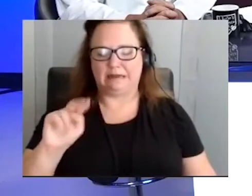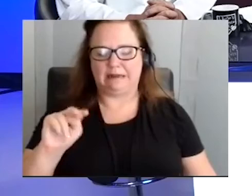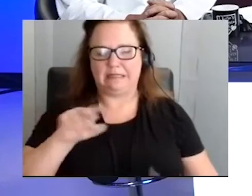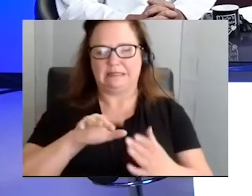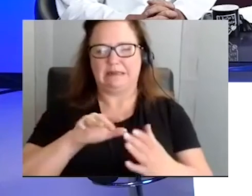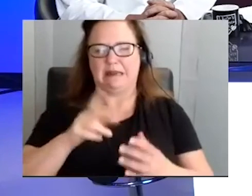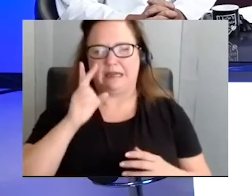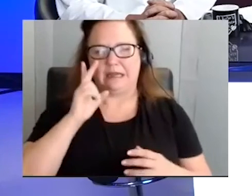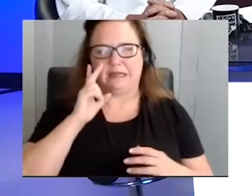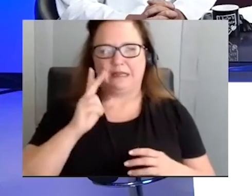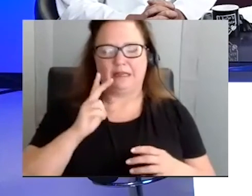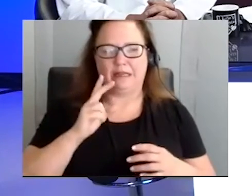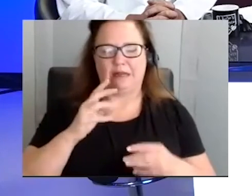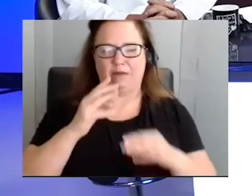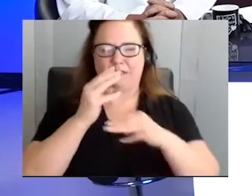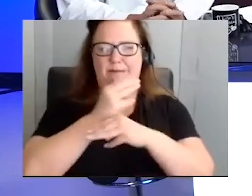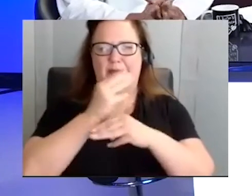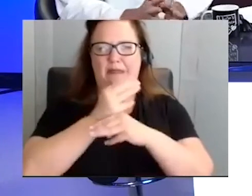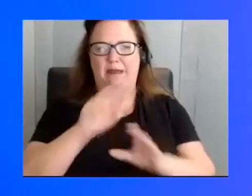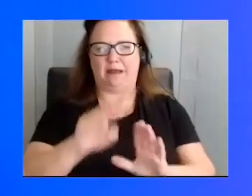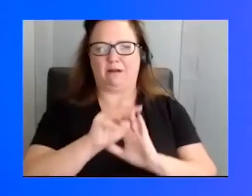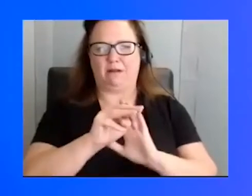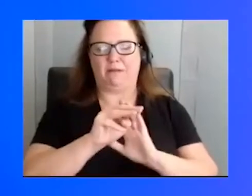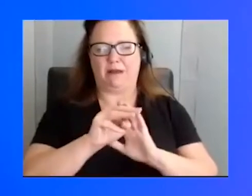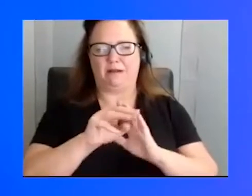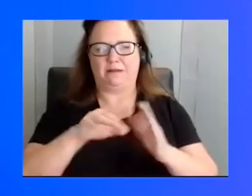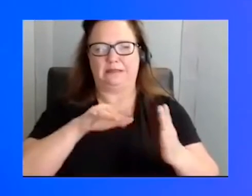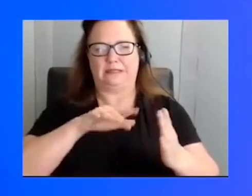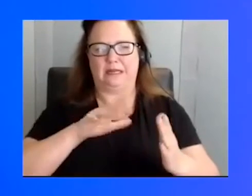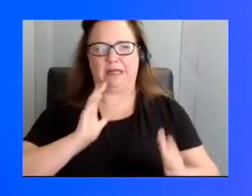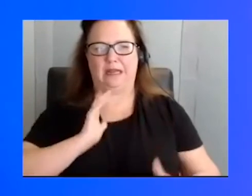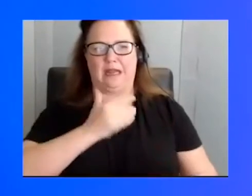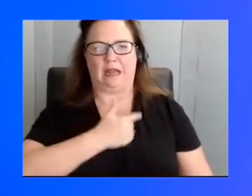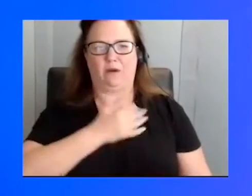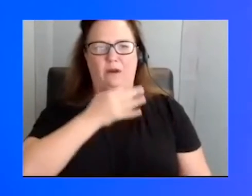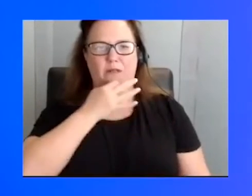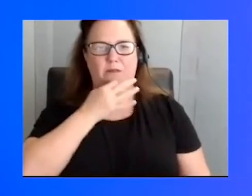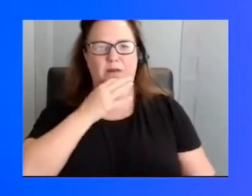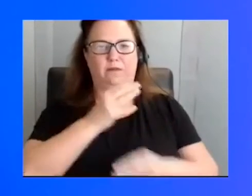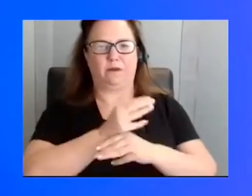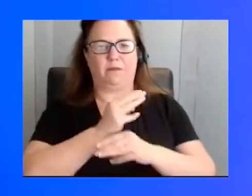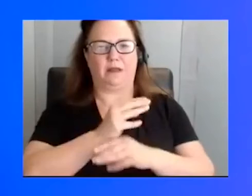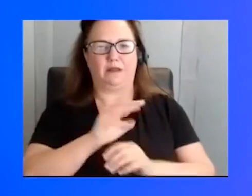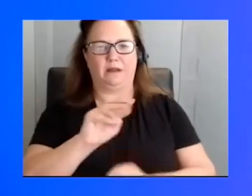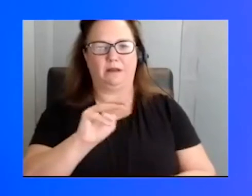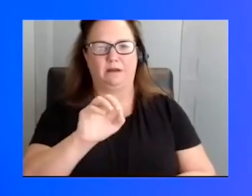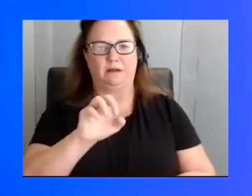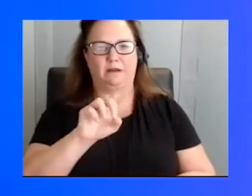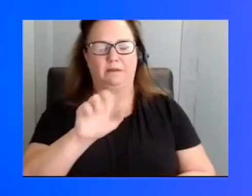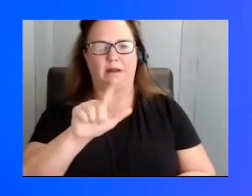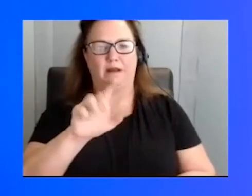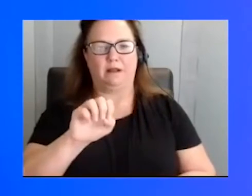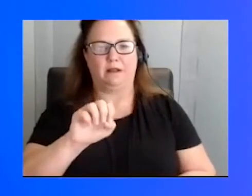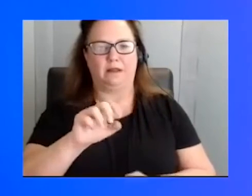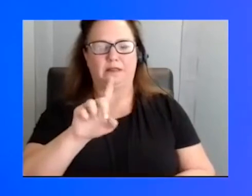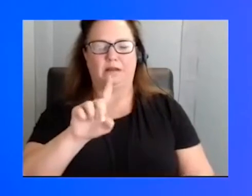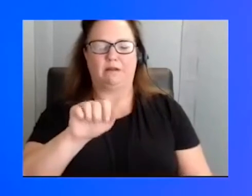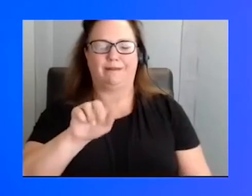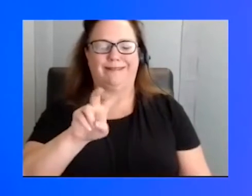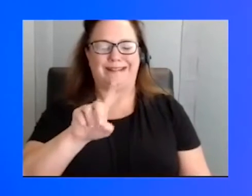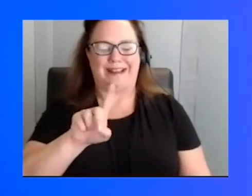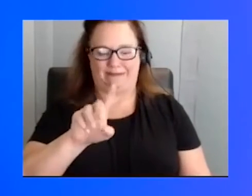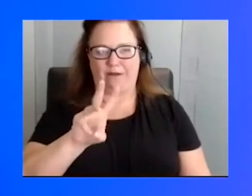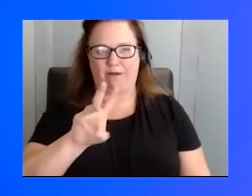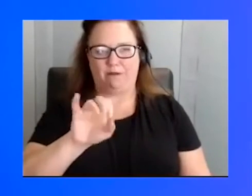This was a mathematical modeling study, and we know that our expert here for mathematical modeling is Dr. David Wild. However,